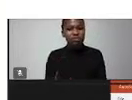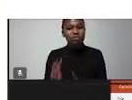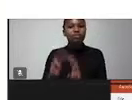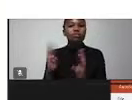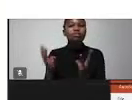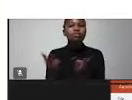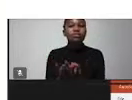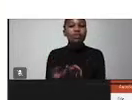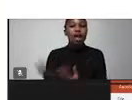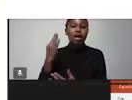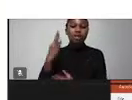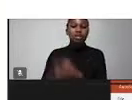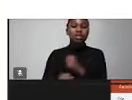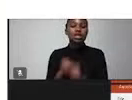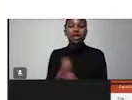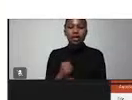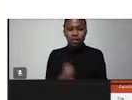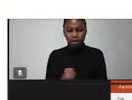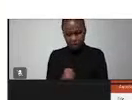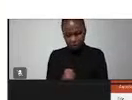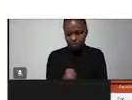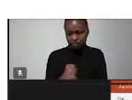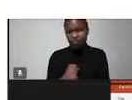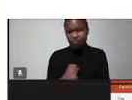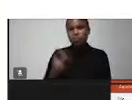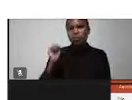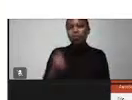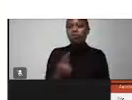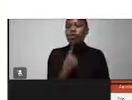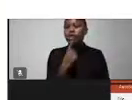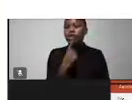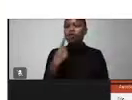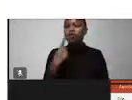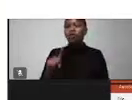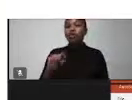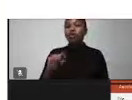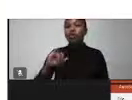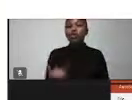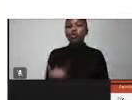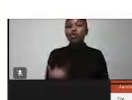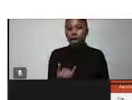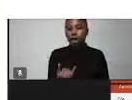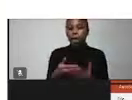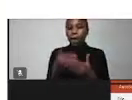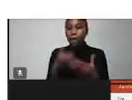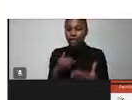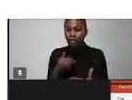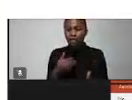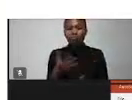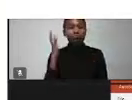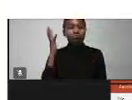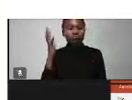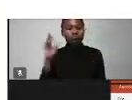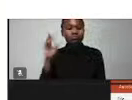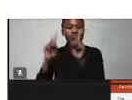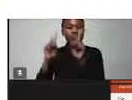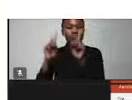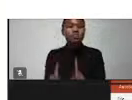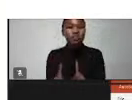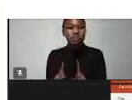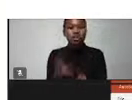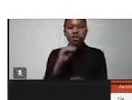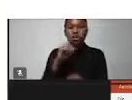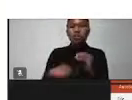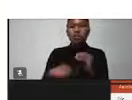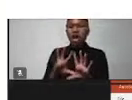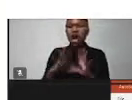last 2 years. So definitely this speaks to G4J, as Rashid mentioned, and especially it raises the issue of how